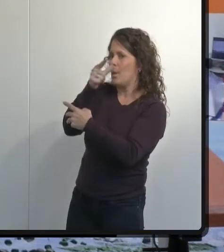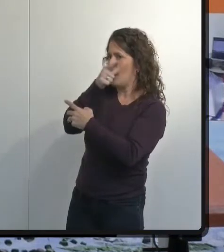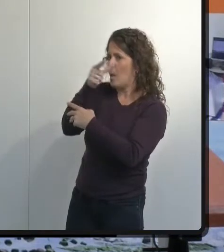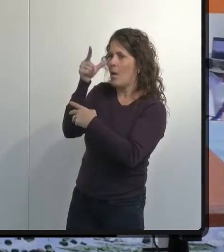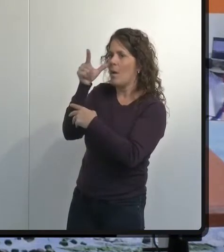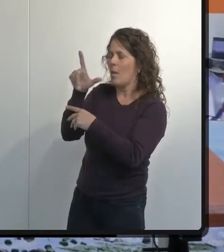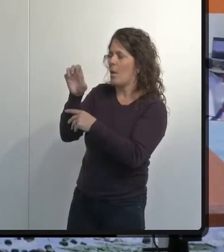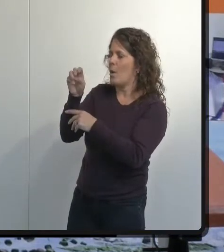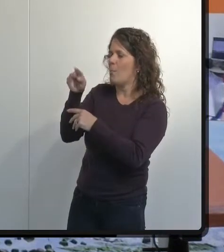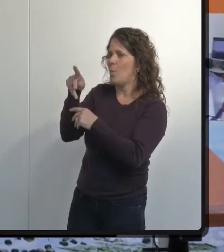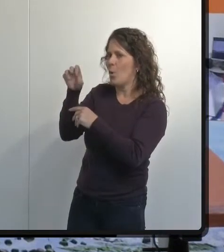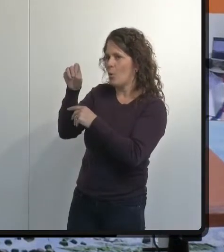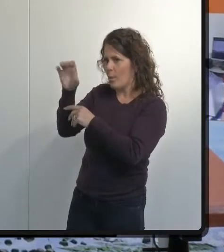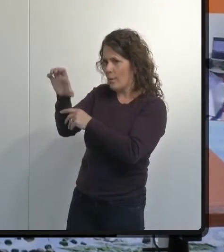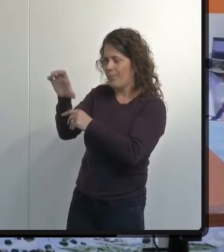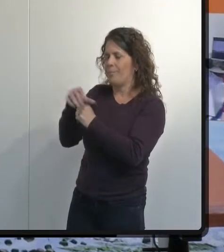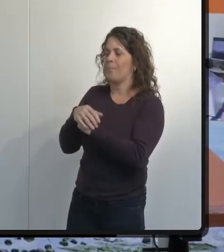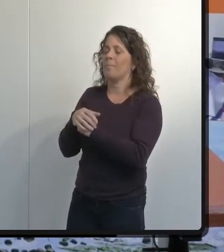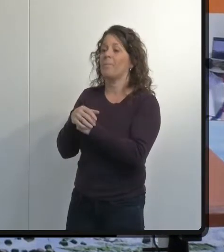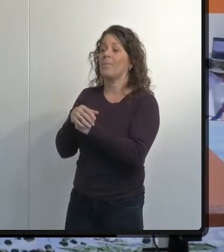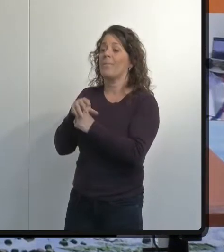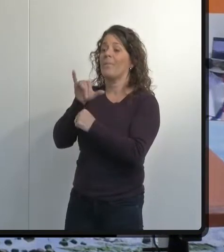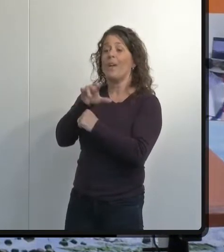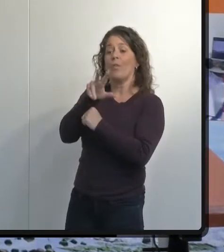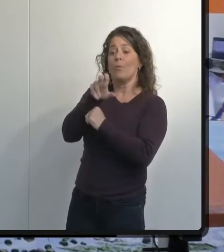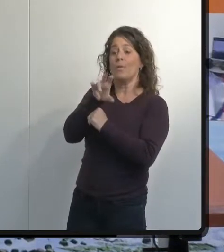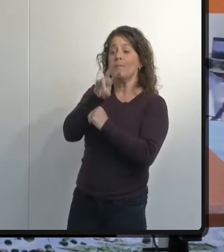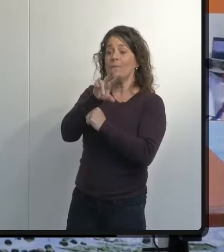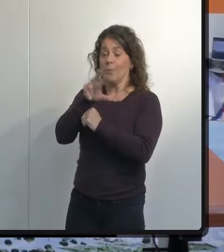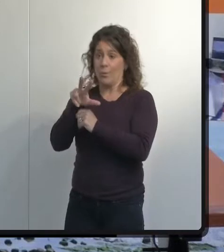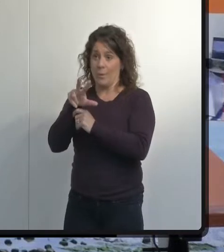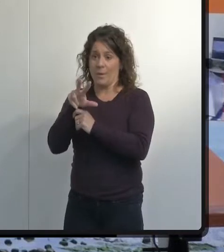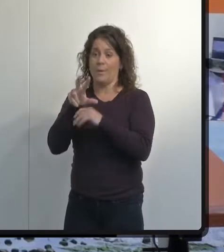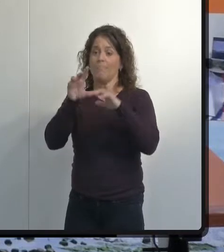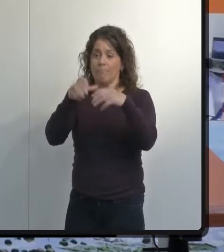Lompoc. Of the 373 cases,